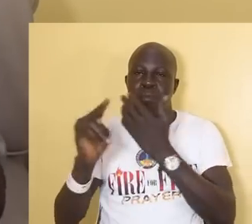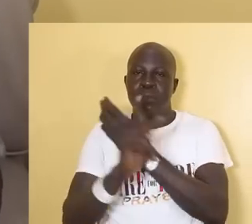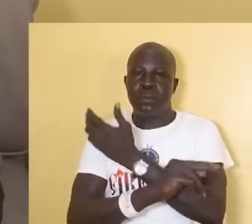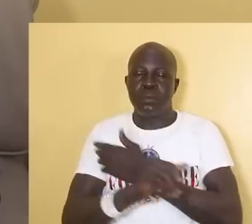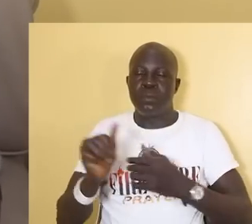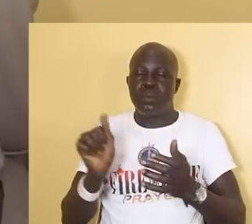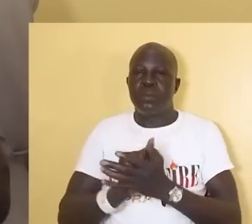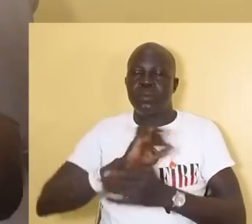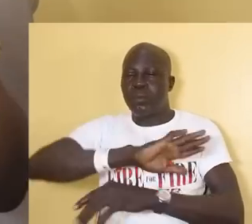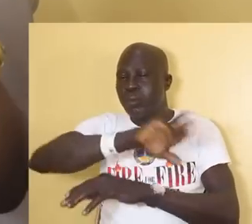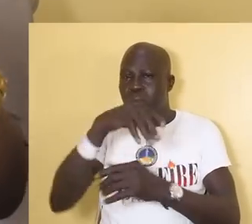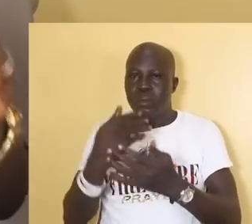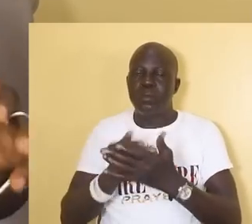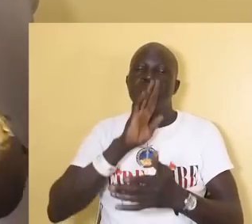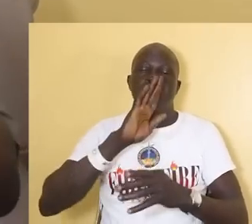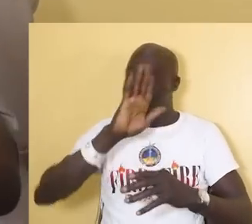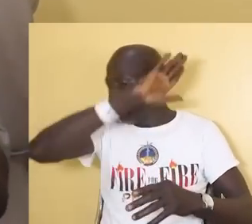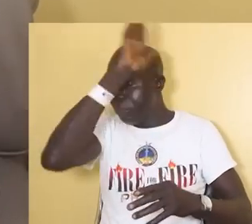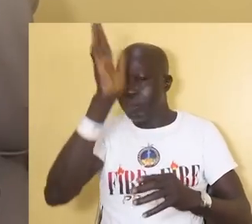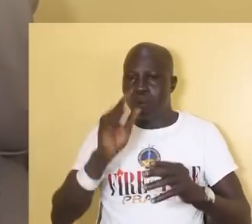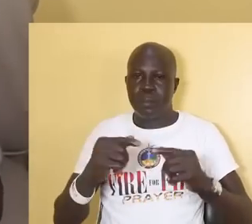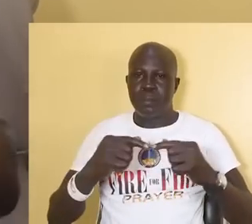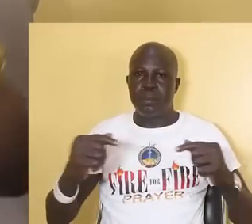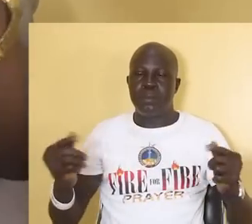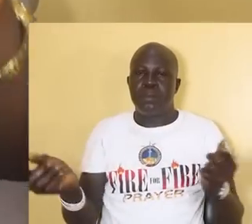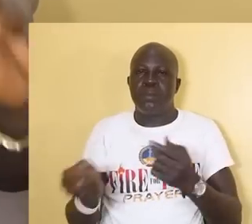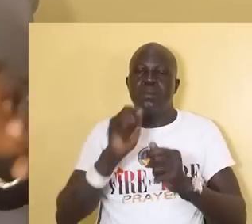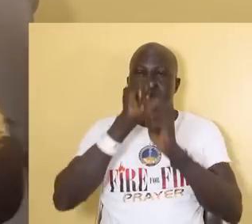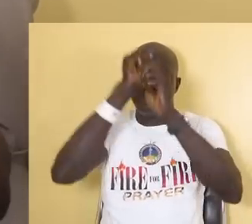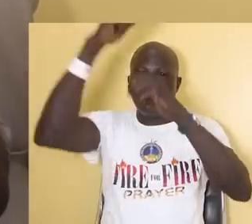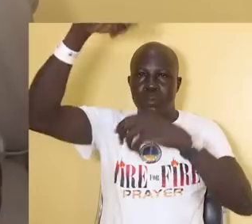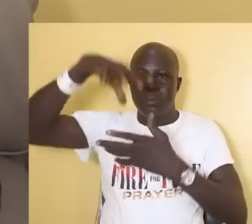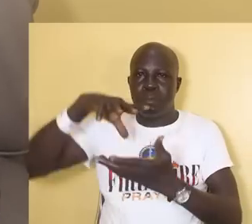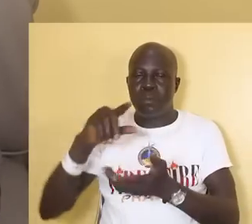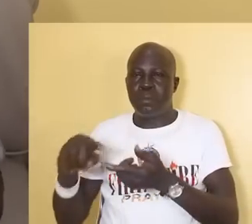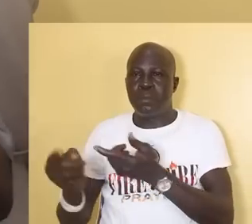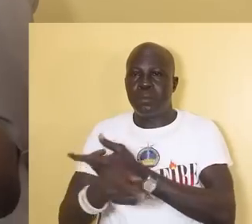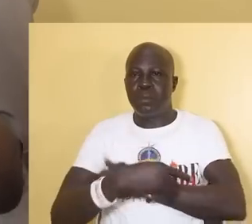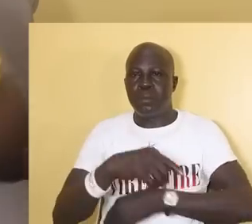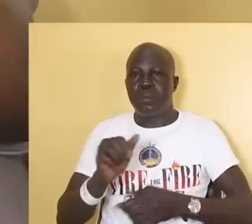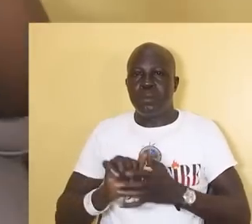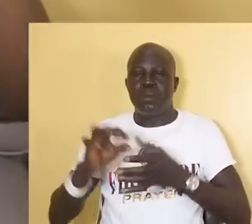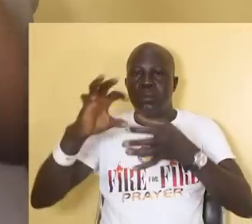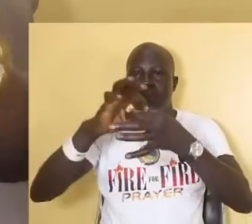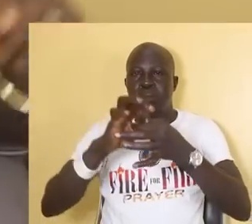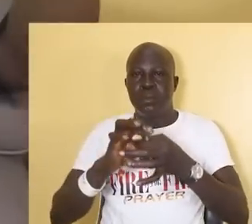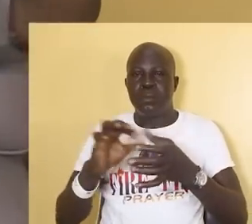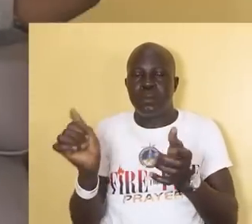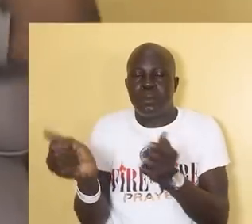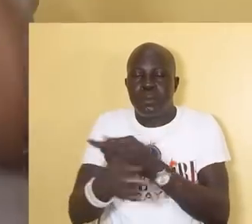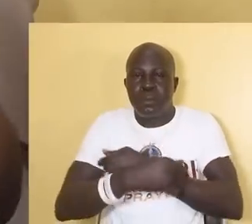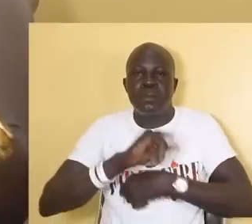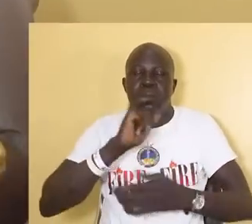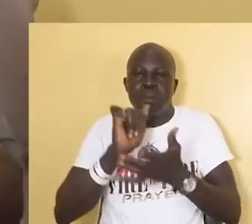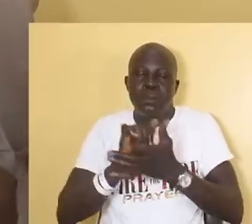day that will not be of evil. Oh, the glorious day. Oh, your connection. The day of connection. Oh, your love, my dear, for it will